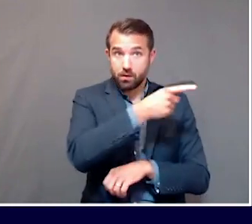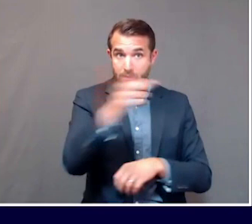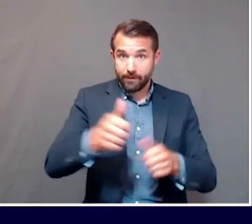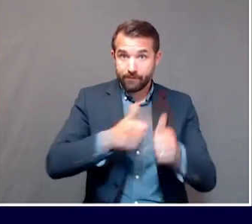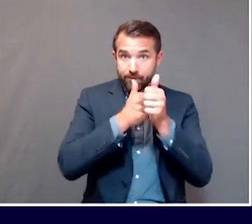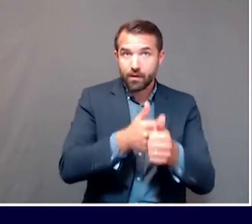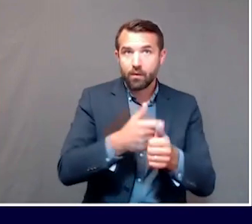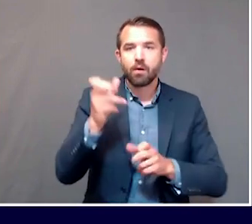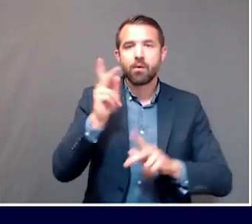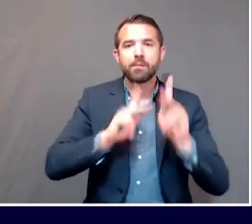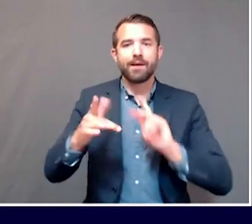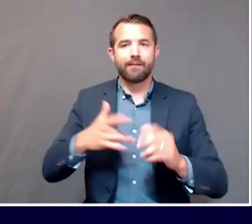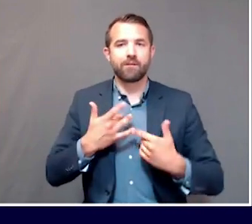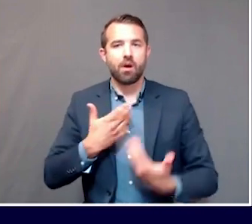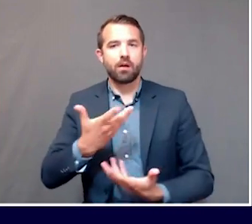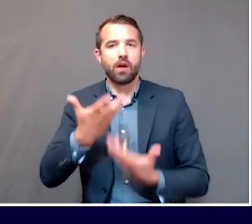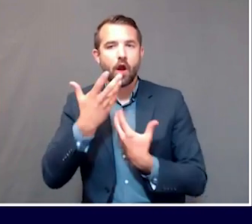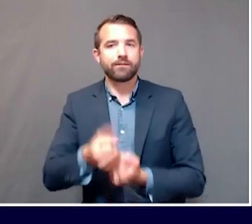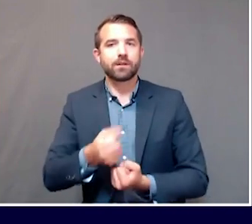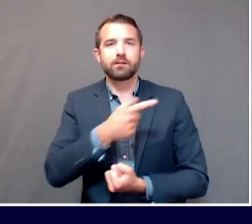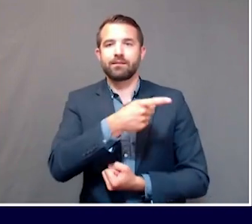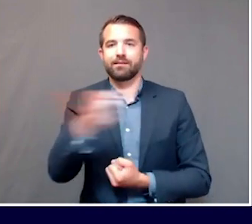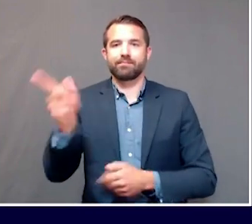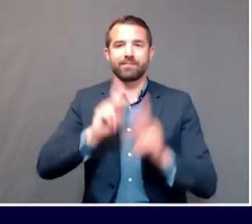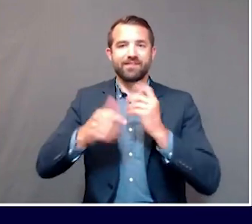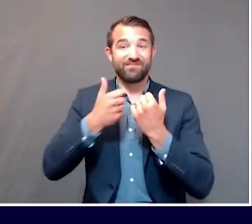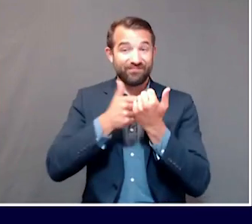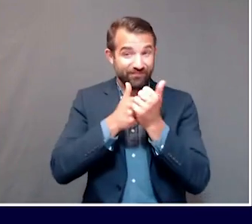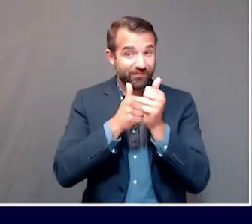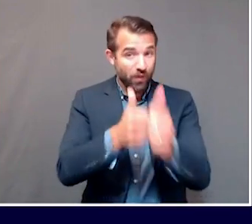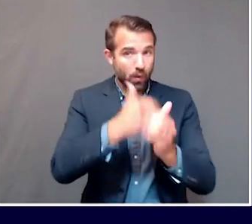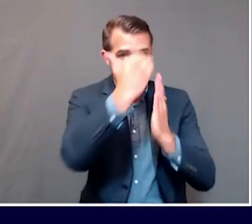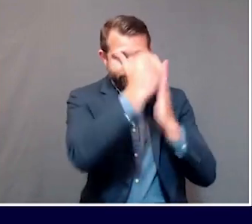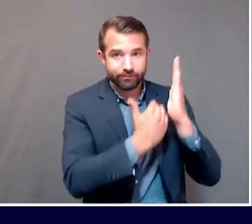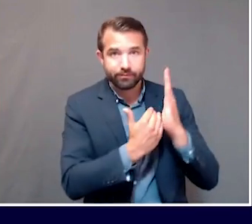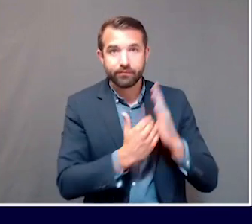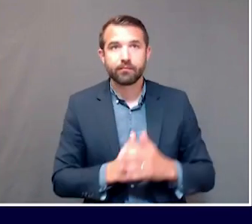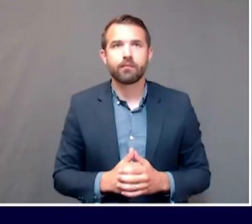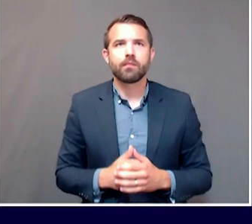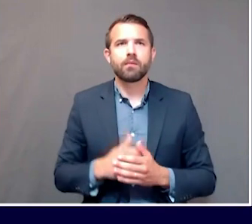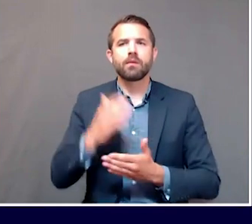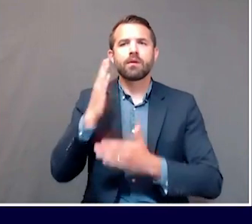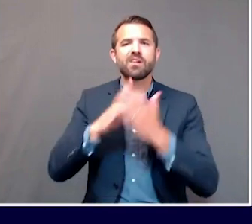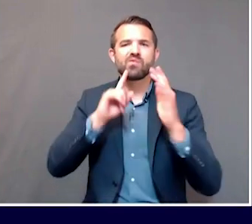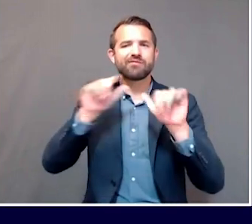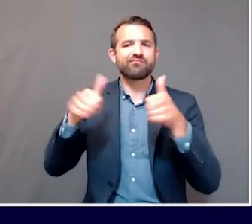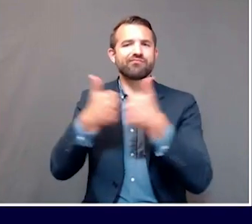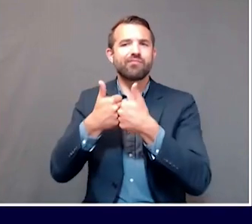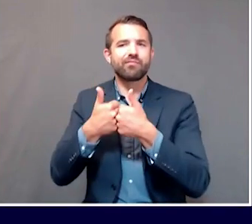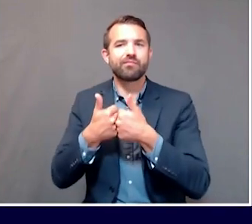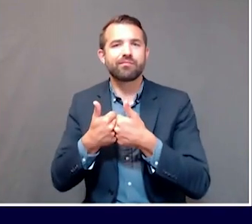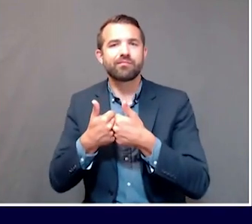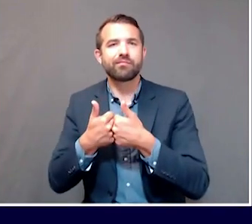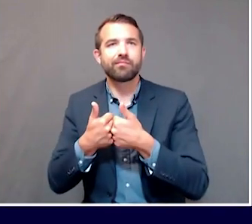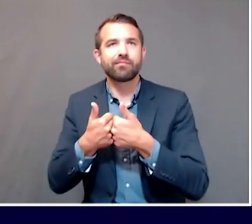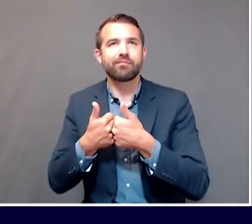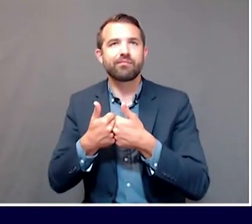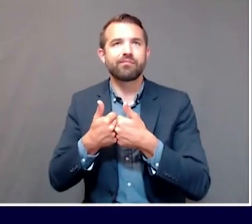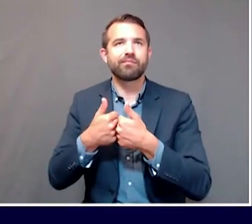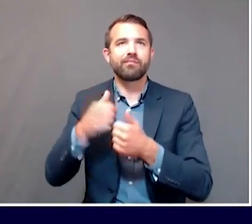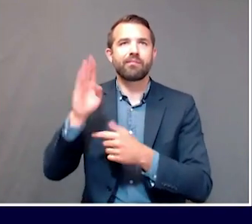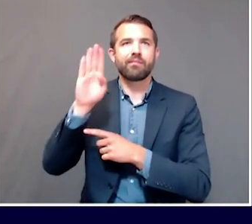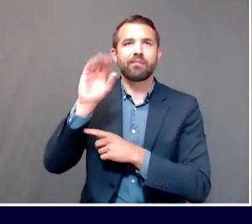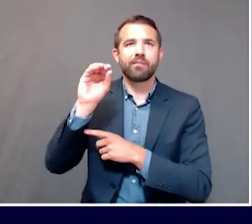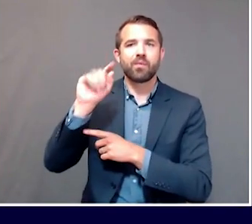to, for instance. And some of the difficult areas are where in some of the streets, for instance, in Booth Bay, Bar